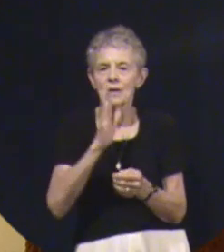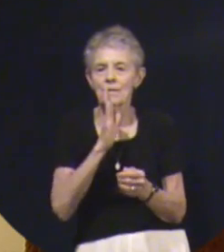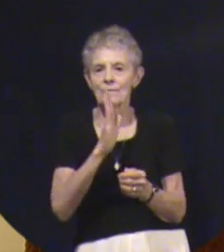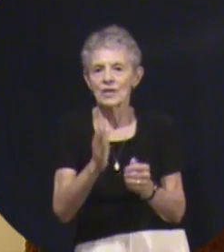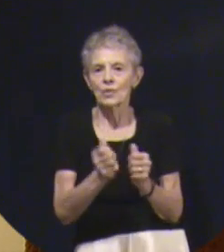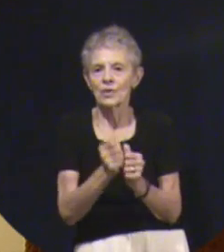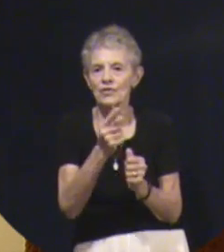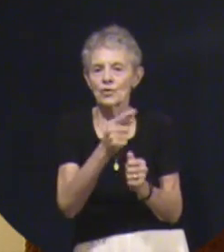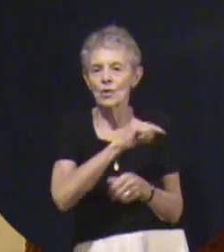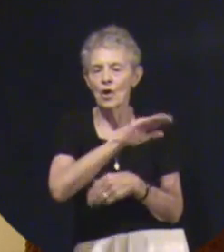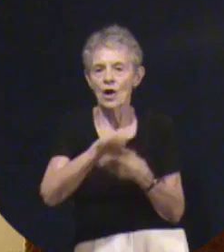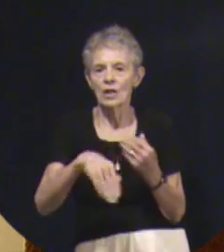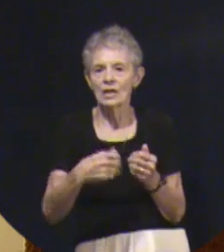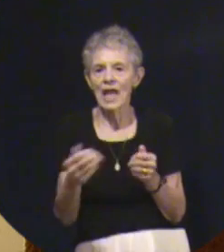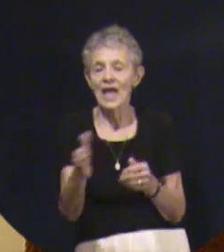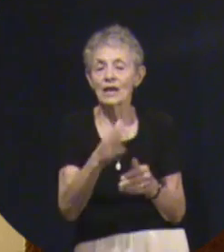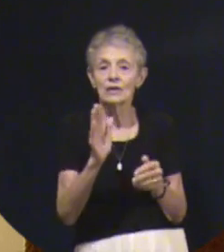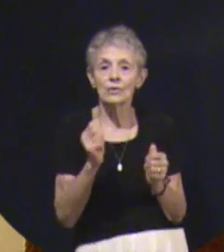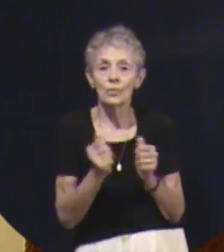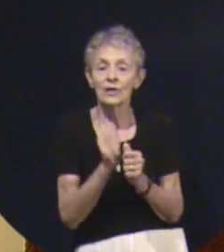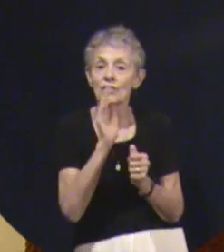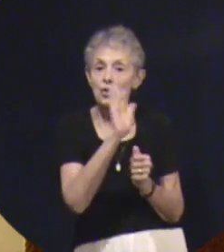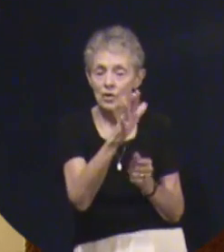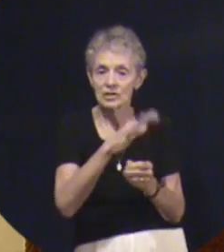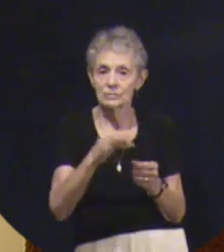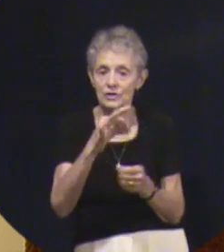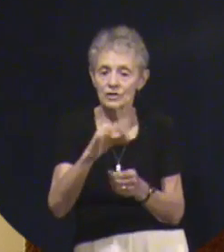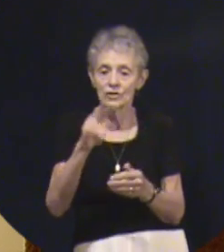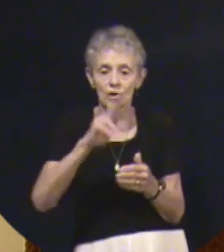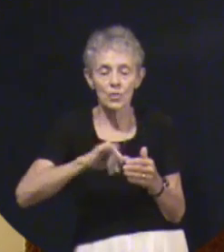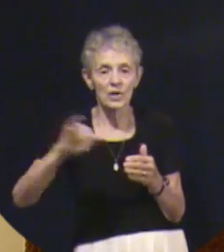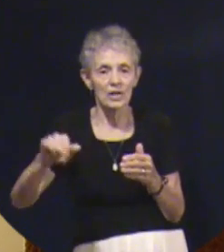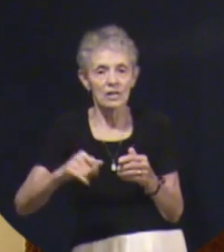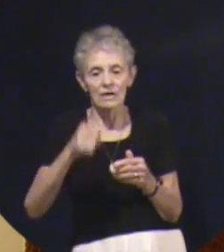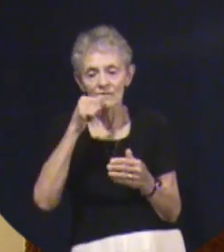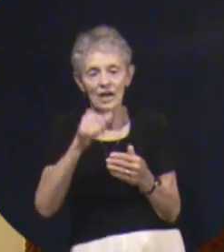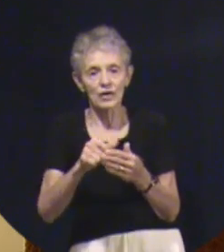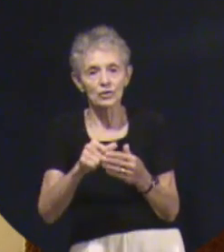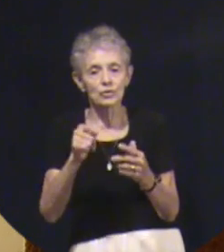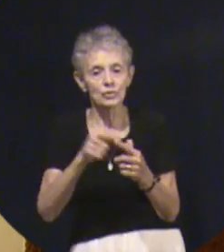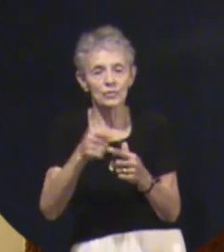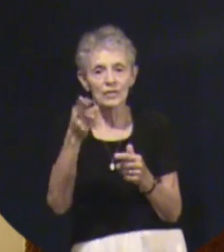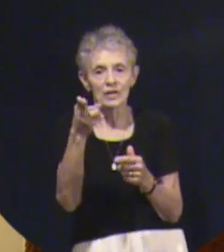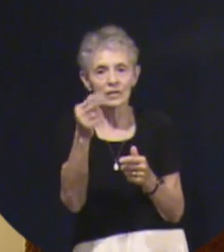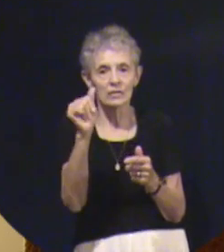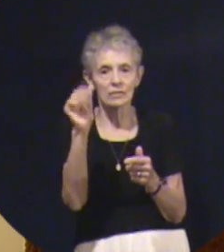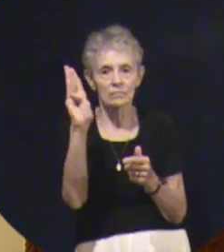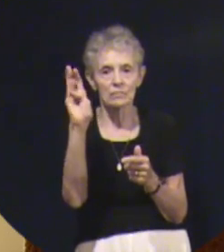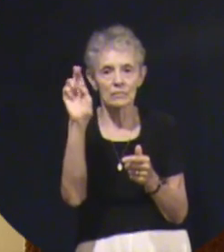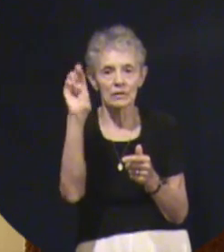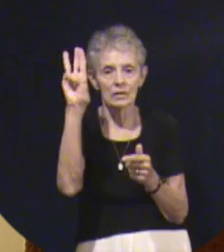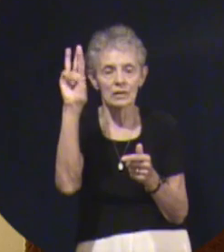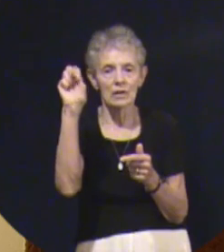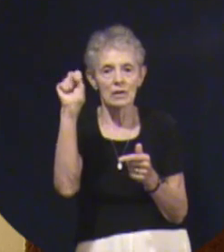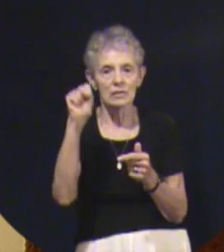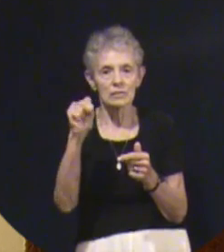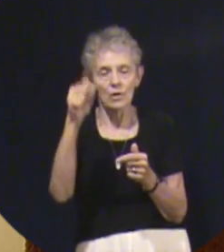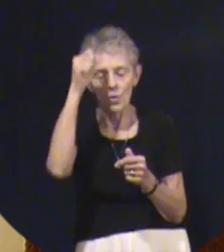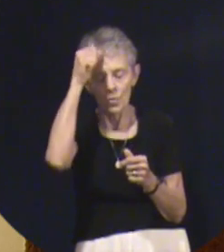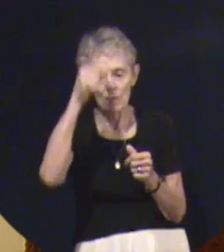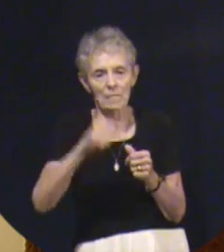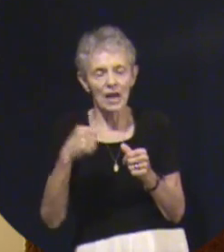spirit. The reading from the letter to the Hebrews reminds us that it is